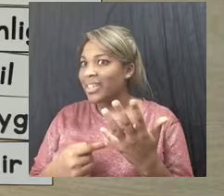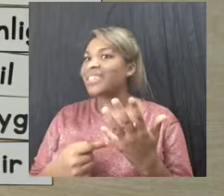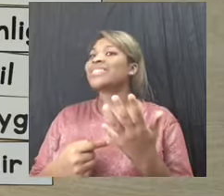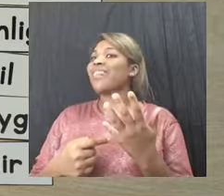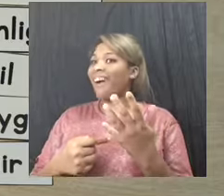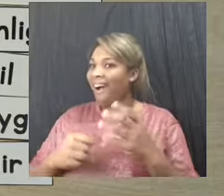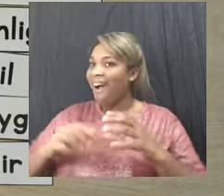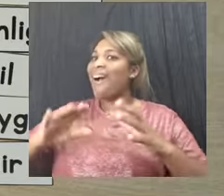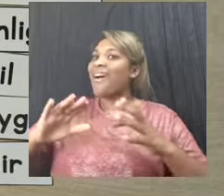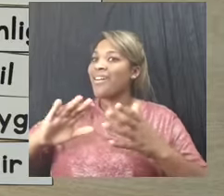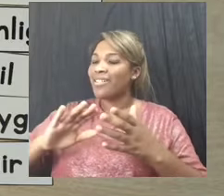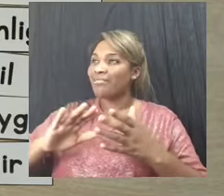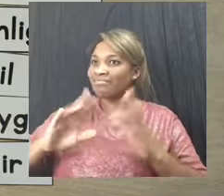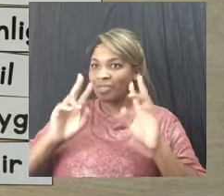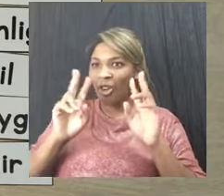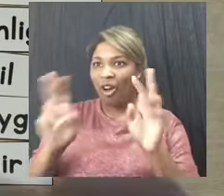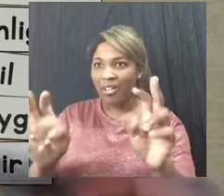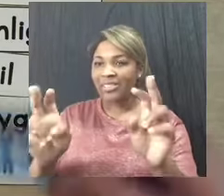an ecosystem.